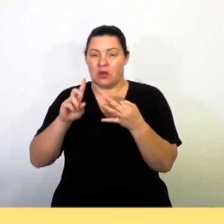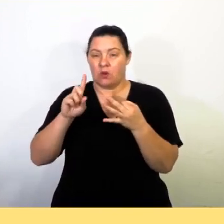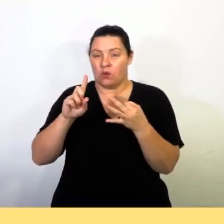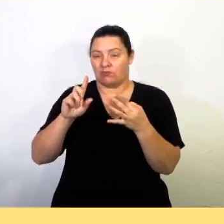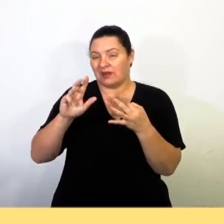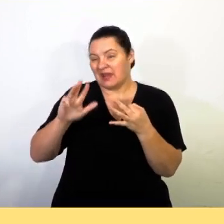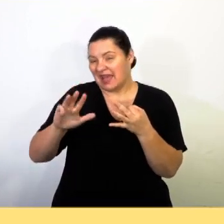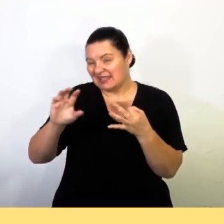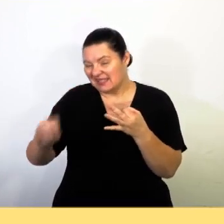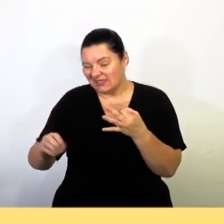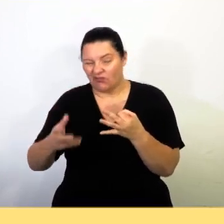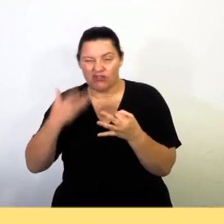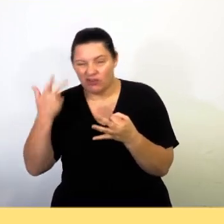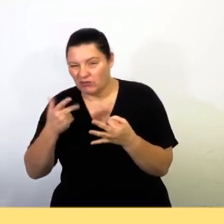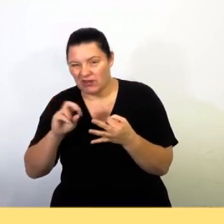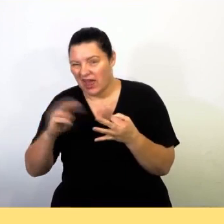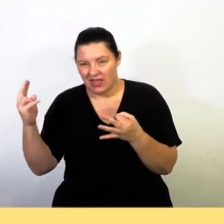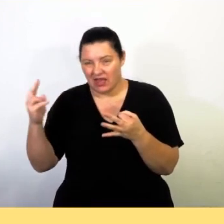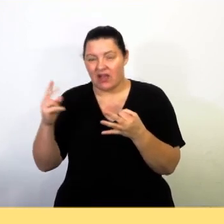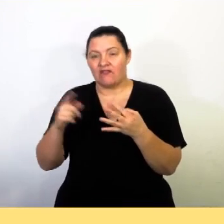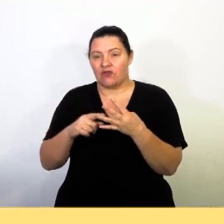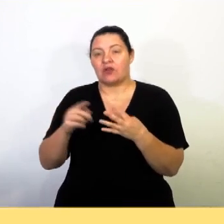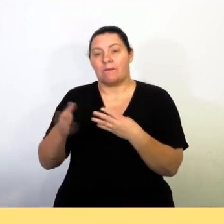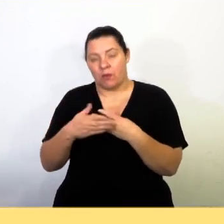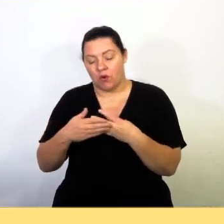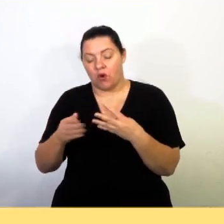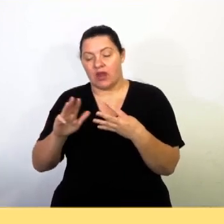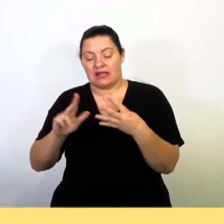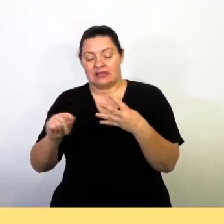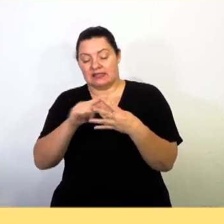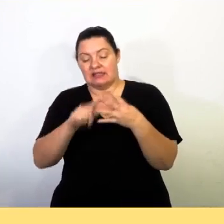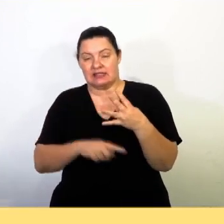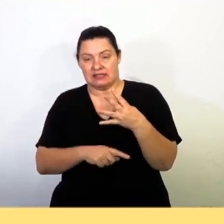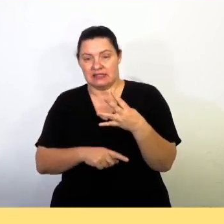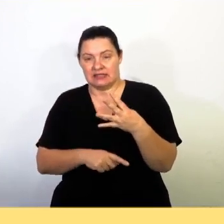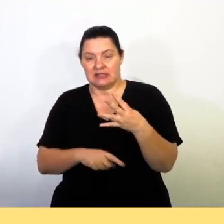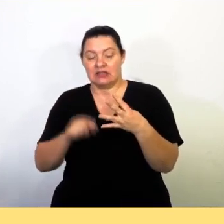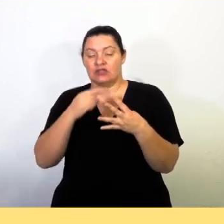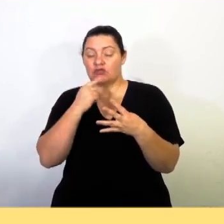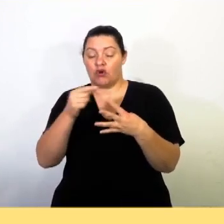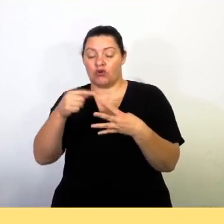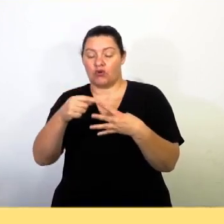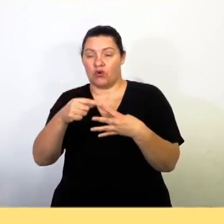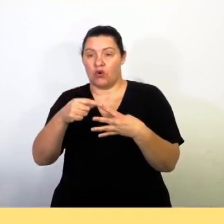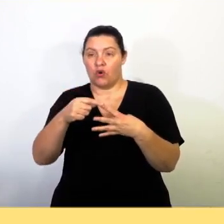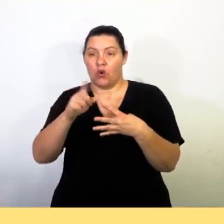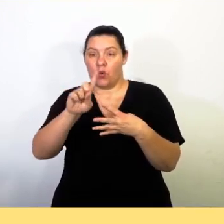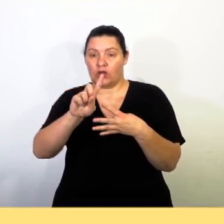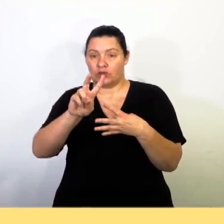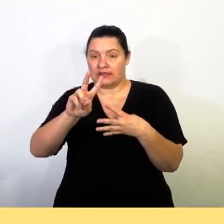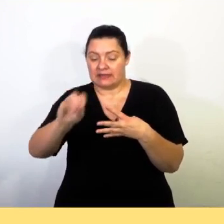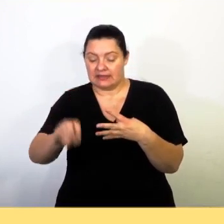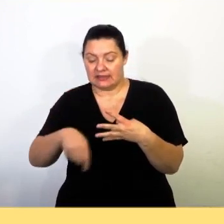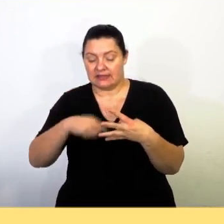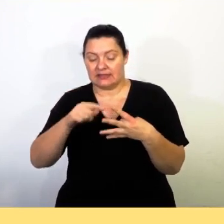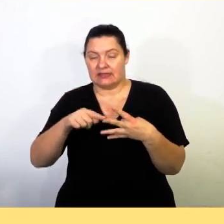your 90 for refreshments and another 90 again. So I'm going to repeat the figures again. It is